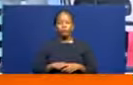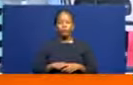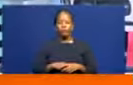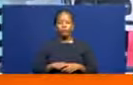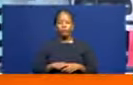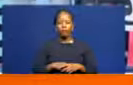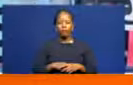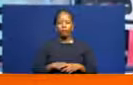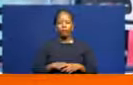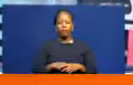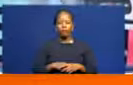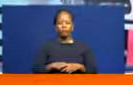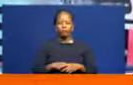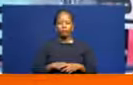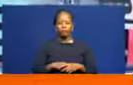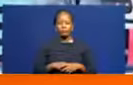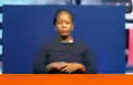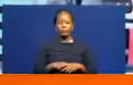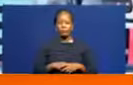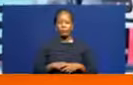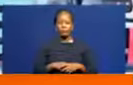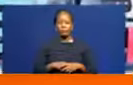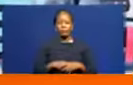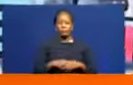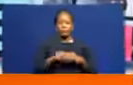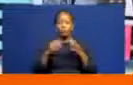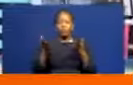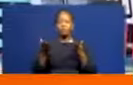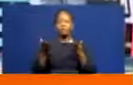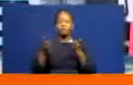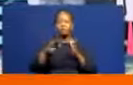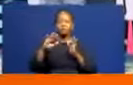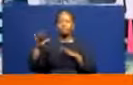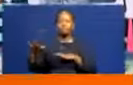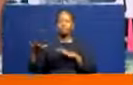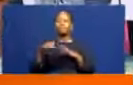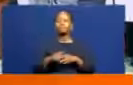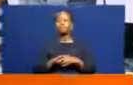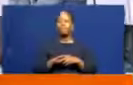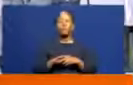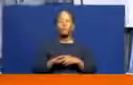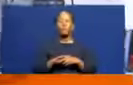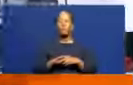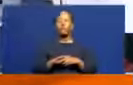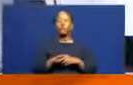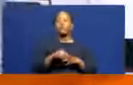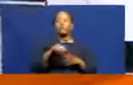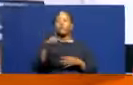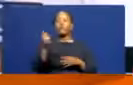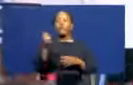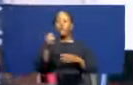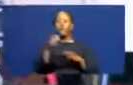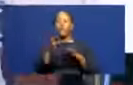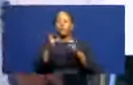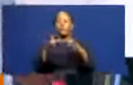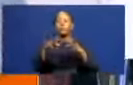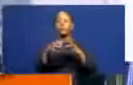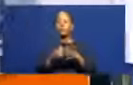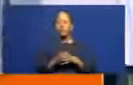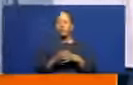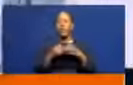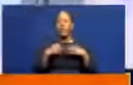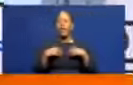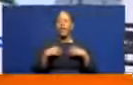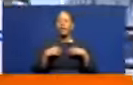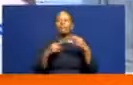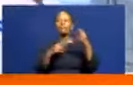Thank you. Yes. Okay, you can step down. We had the other ones. Yes, we have two